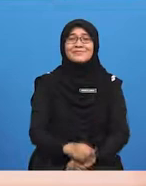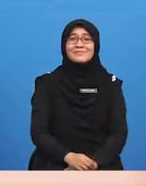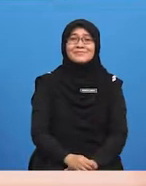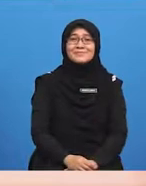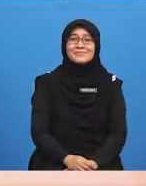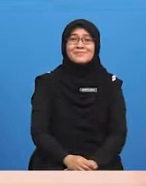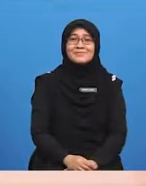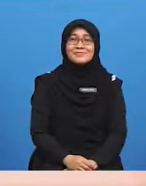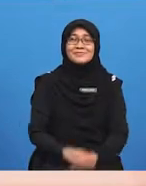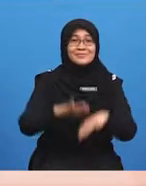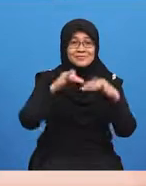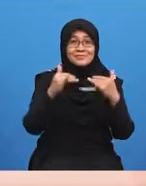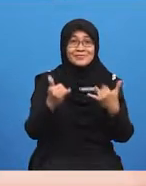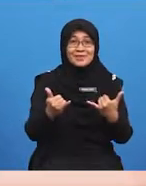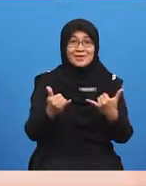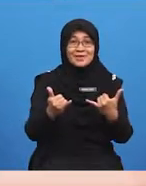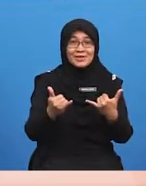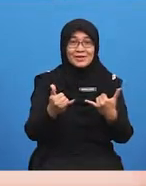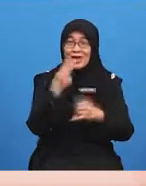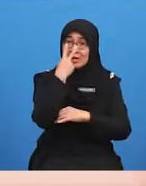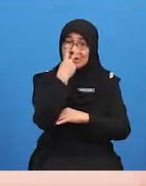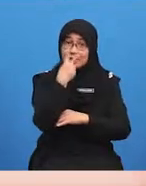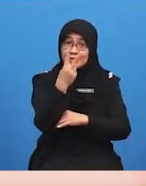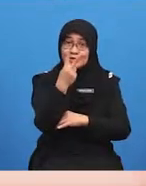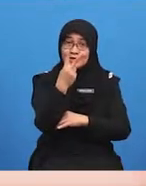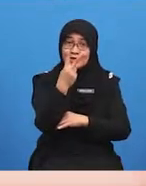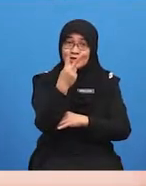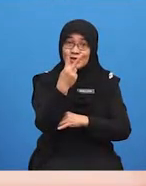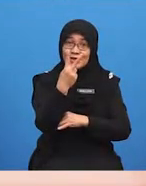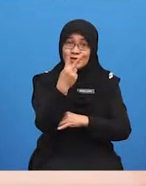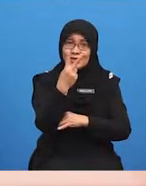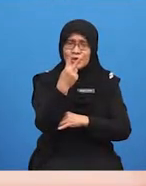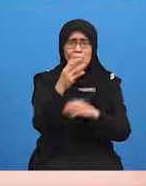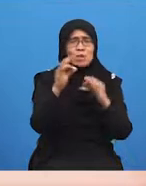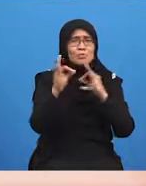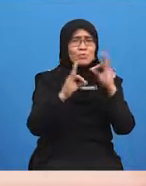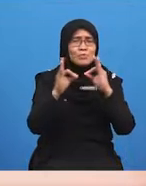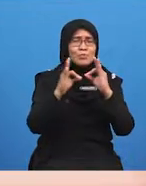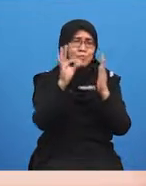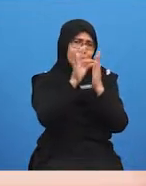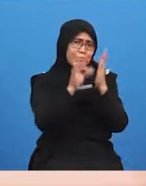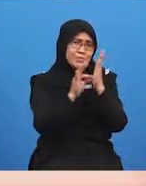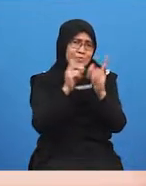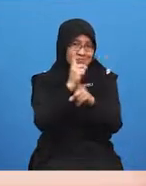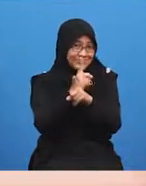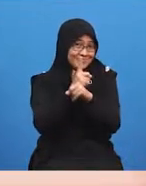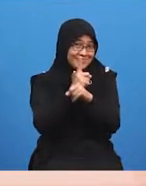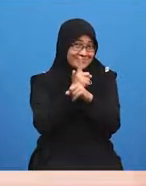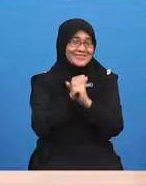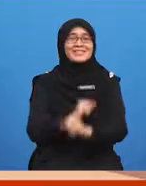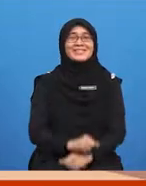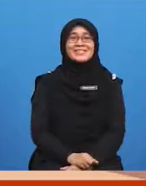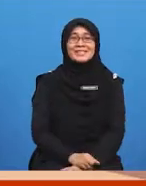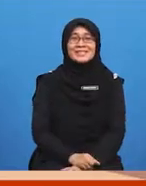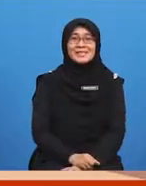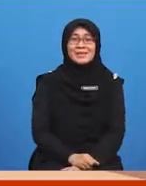job! Now, let's see if you have counted them correctly.